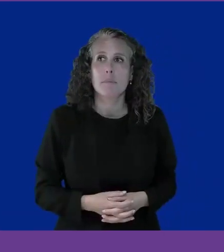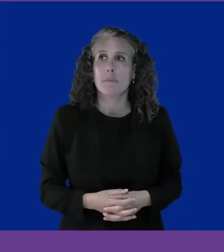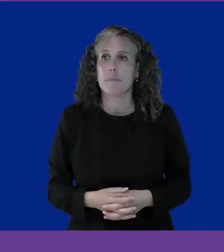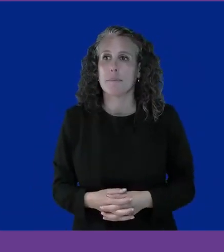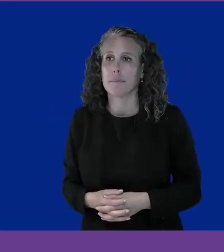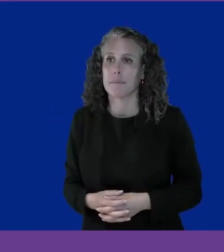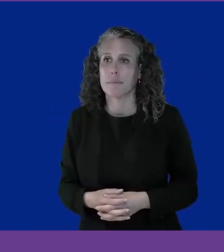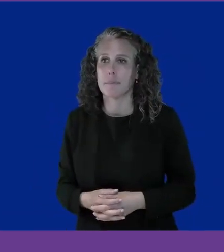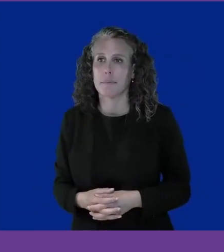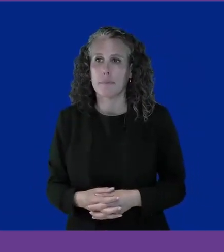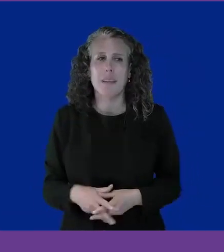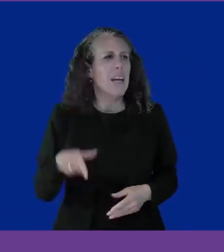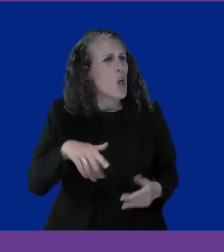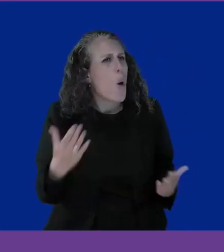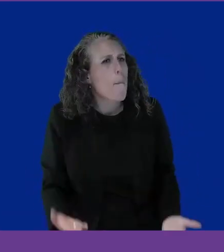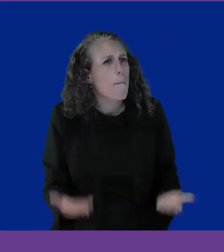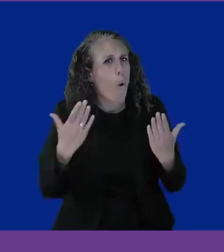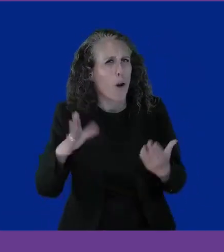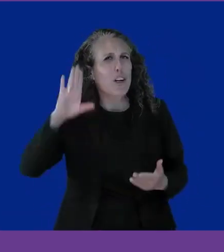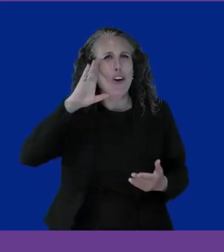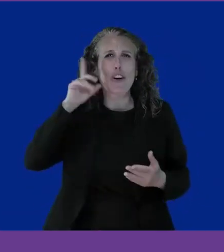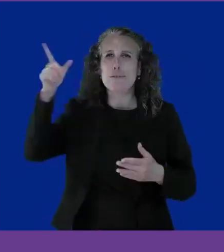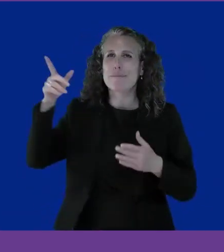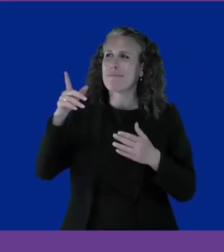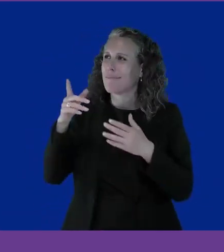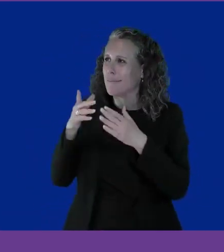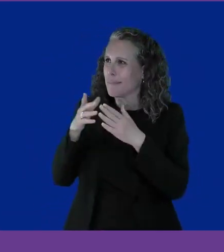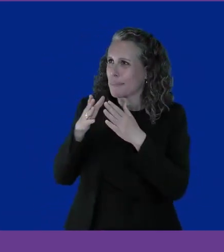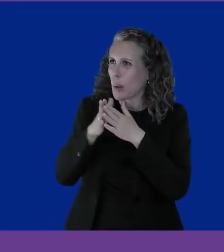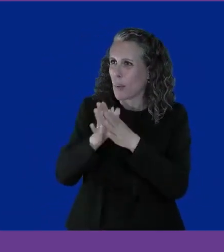It's like we should have one unified